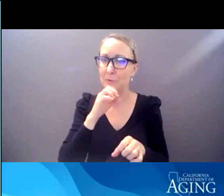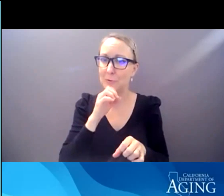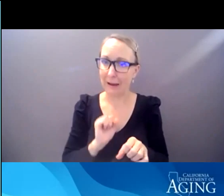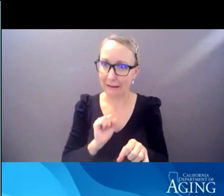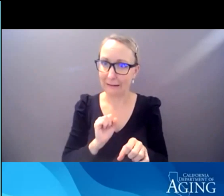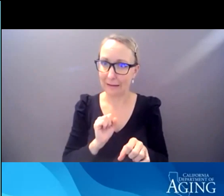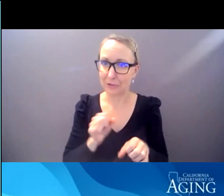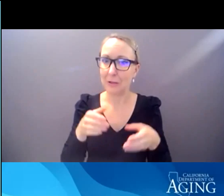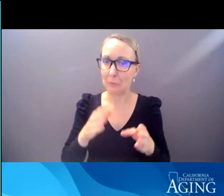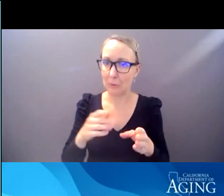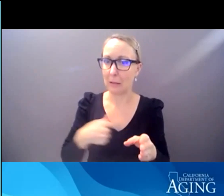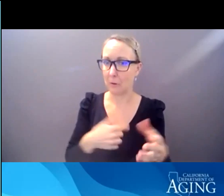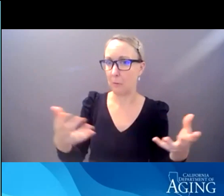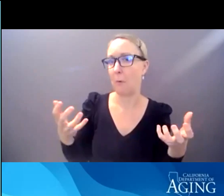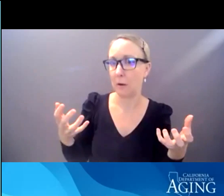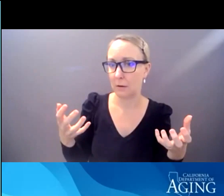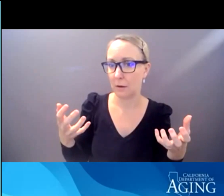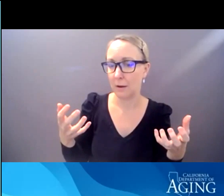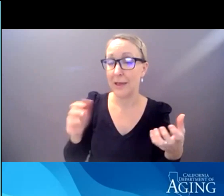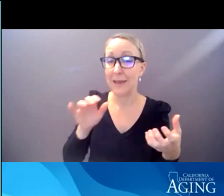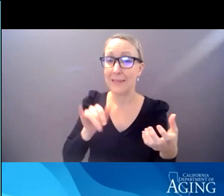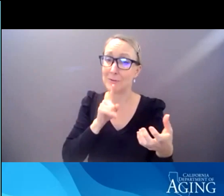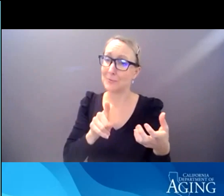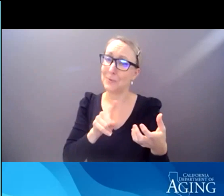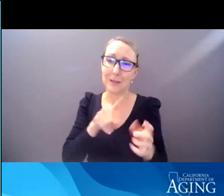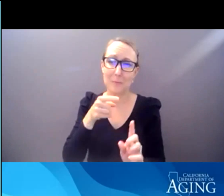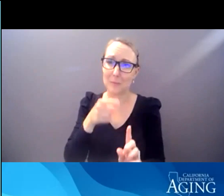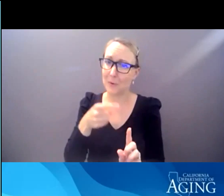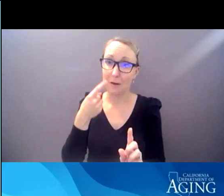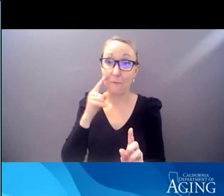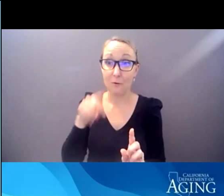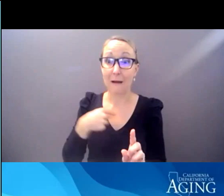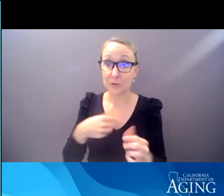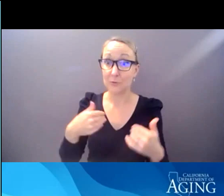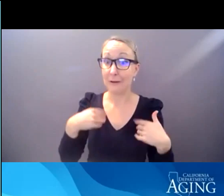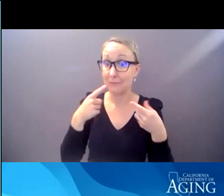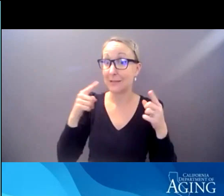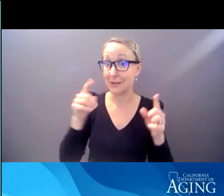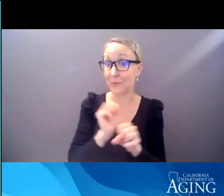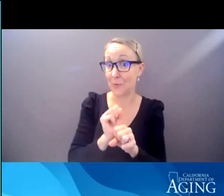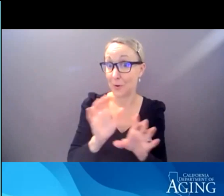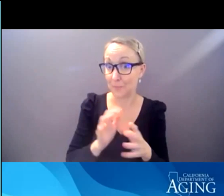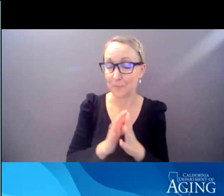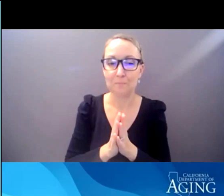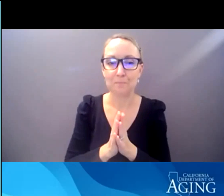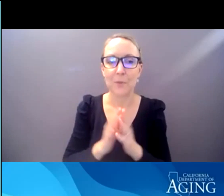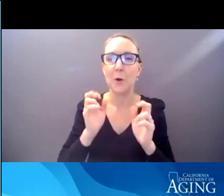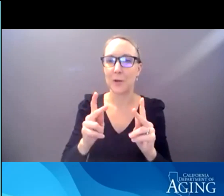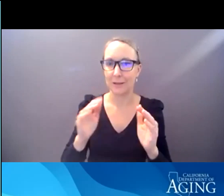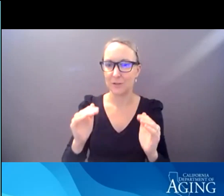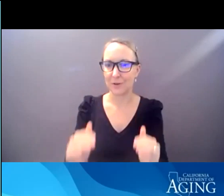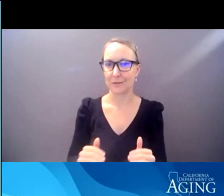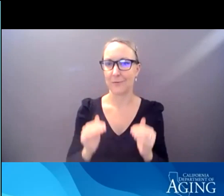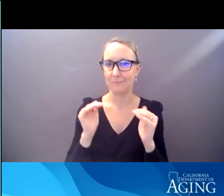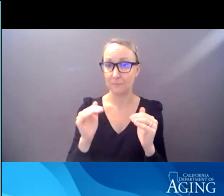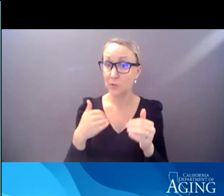that partnership is at the heart of any successful work to make California for all ages. Okay, but let's take it the next level. Once we have